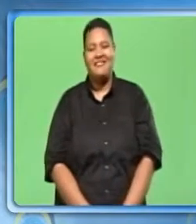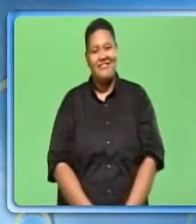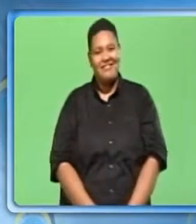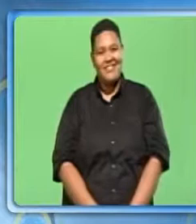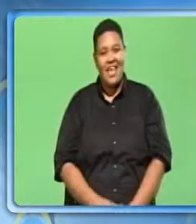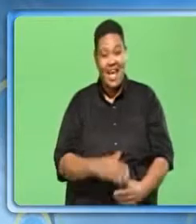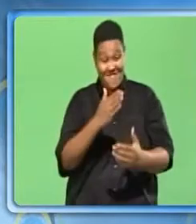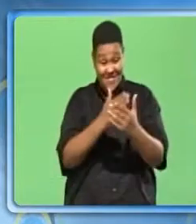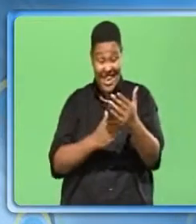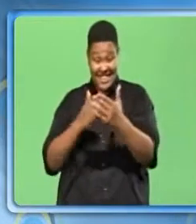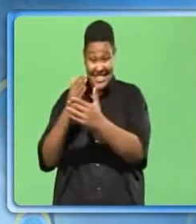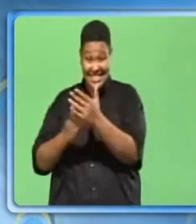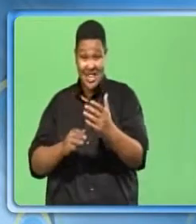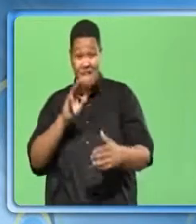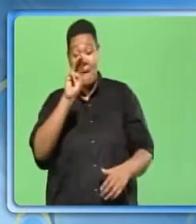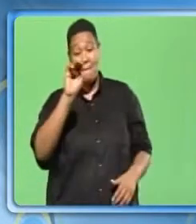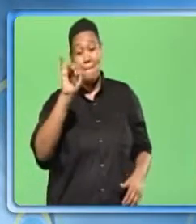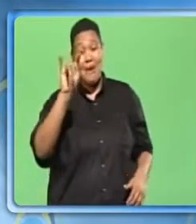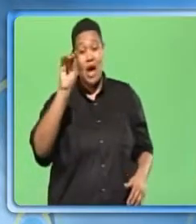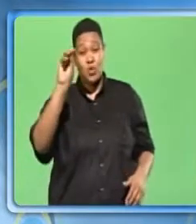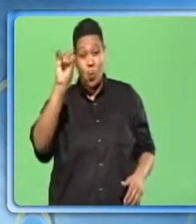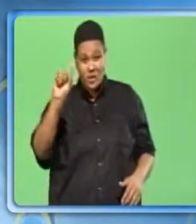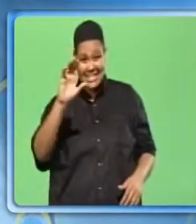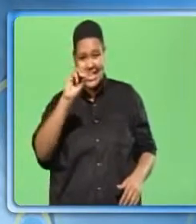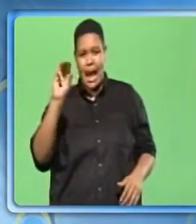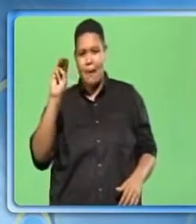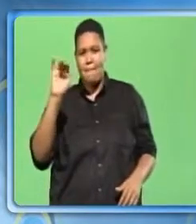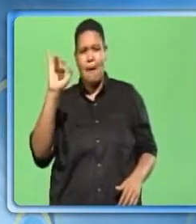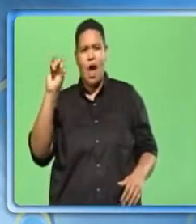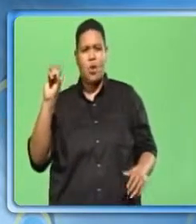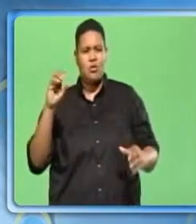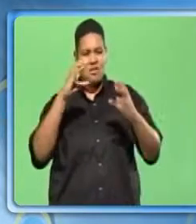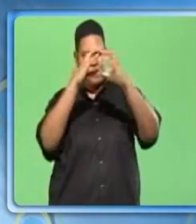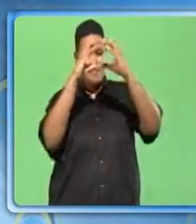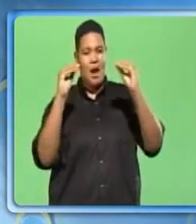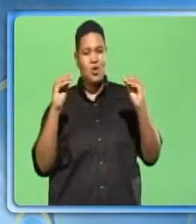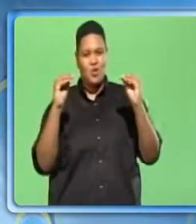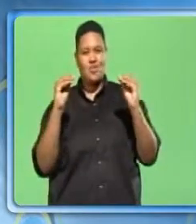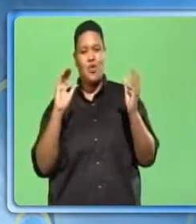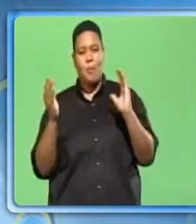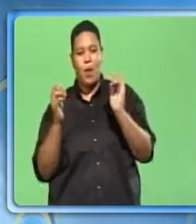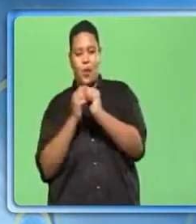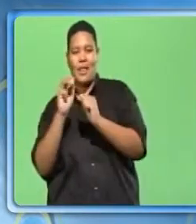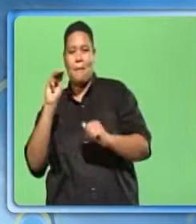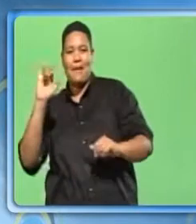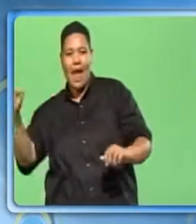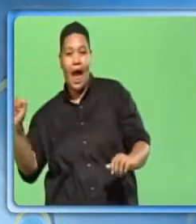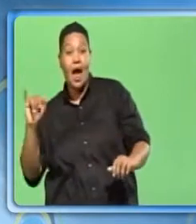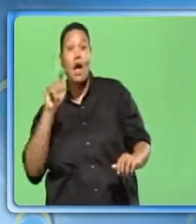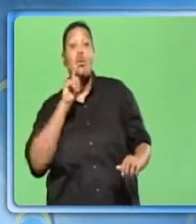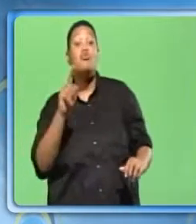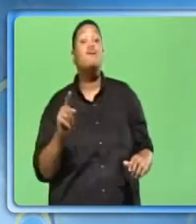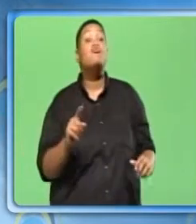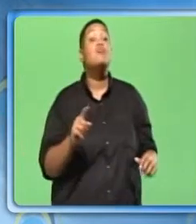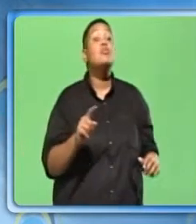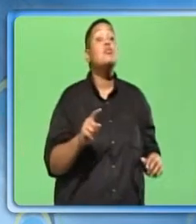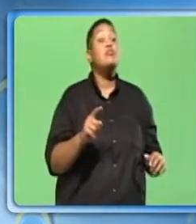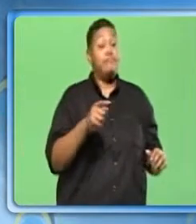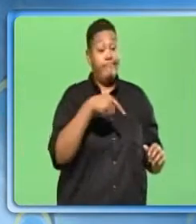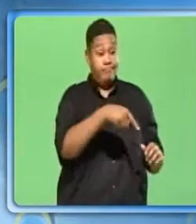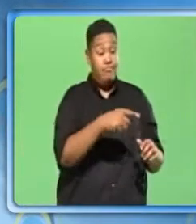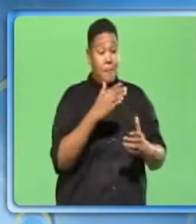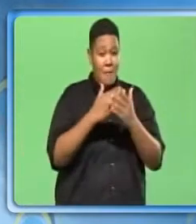Phases of mitosis and meiosis compared. Prophase of meiosis 1 is longer than mitotic